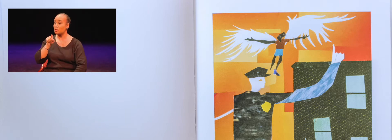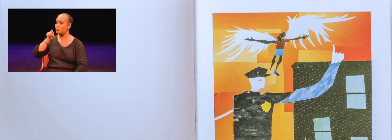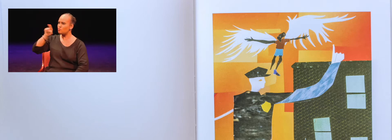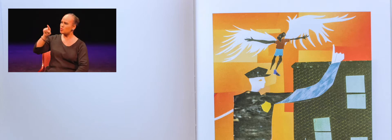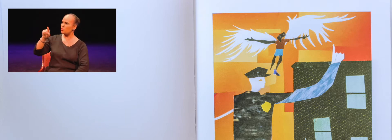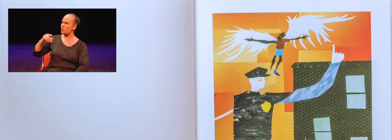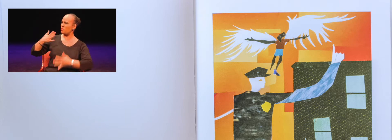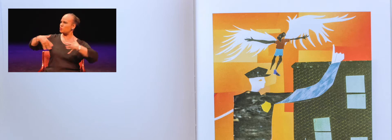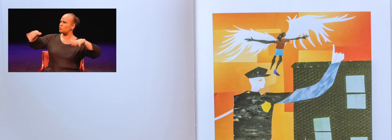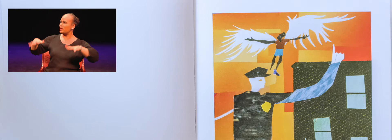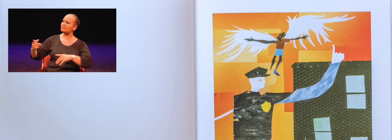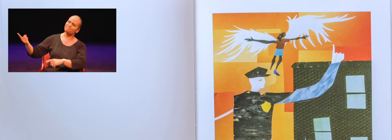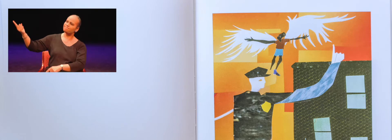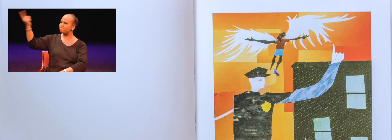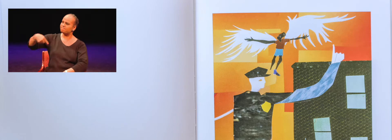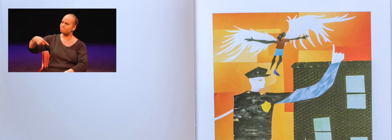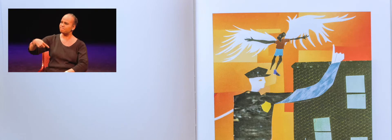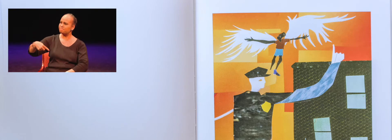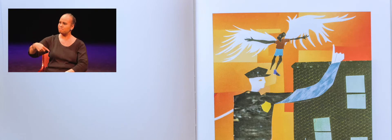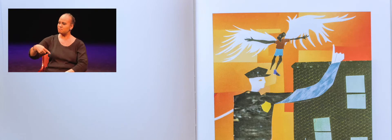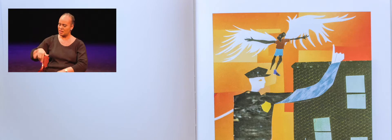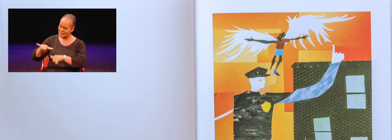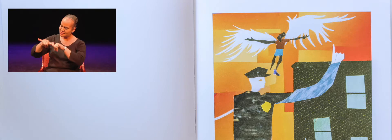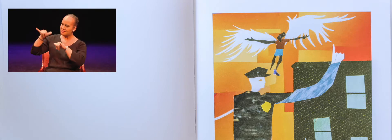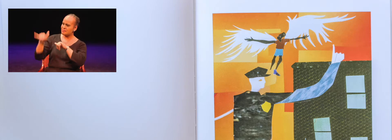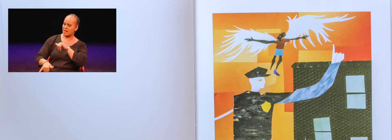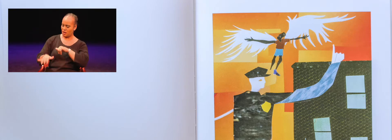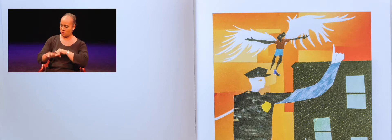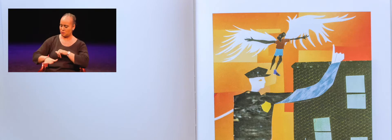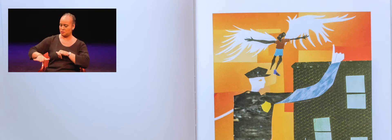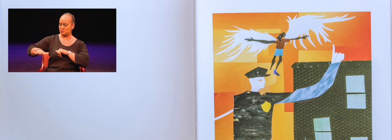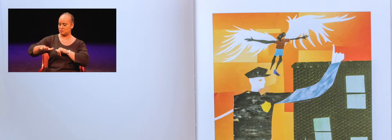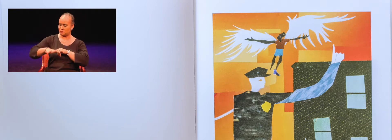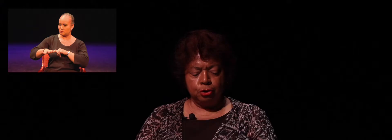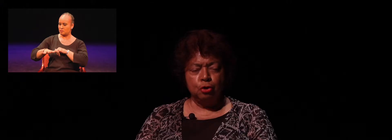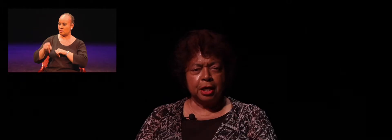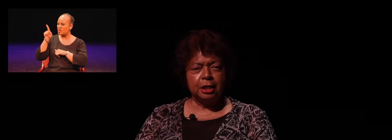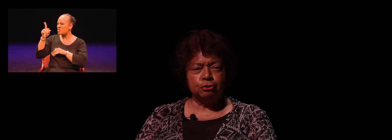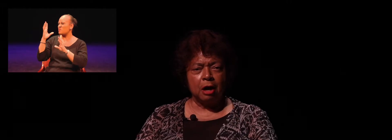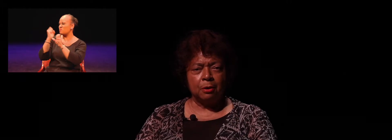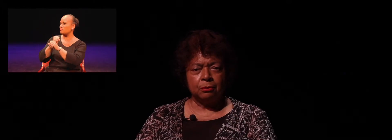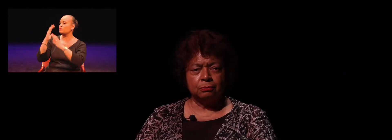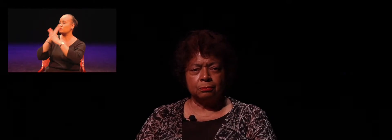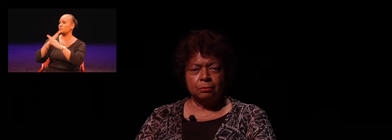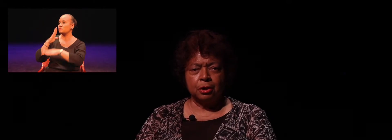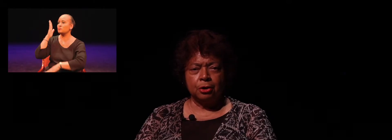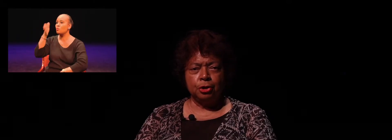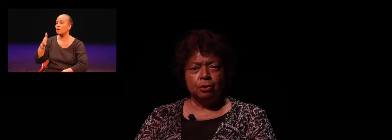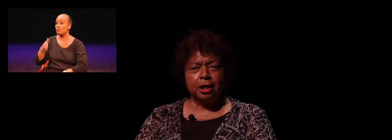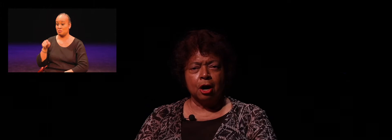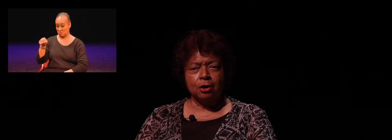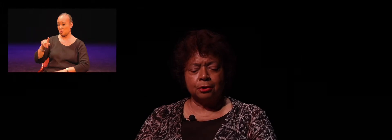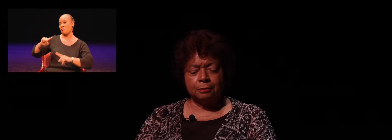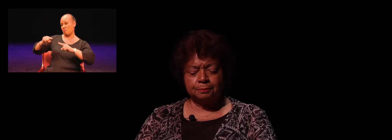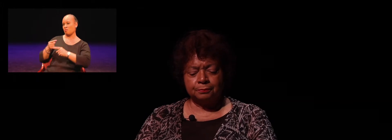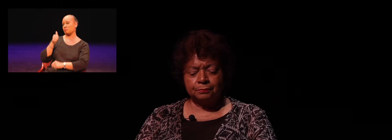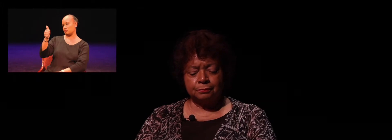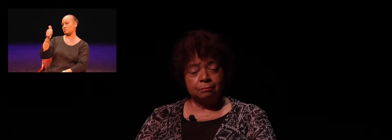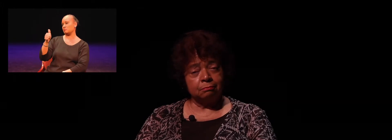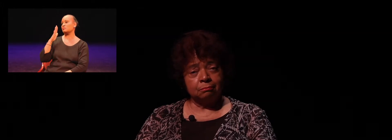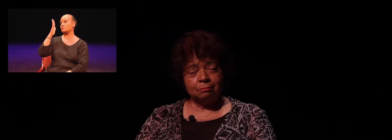wings, come down from there. Stay yourself on the ground. You'll get in trouble. You'll get hurt."